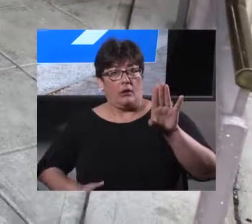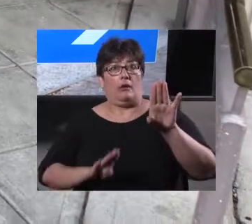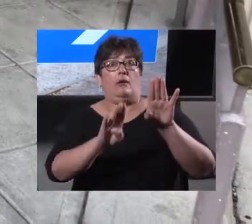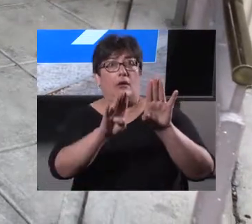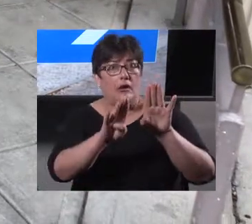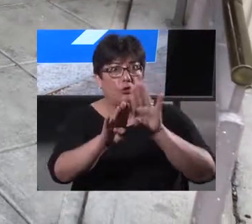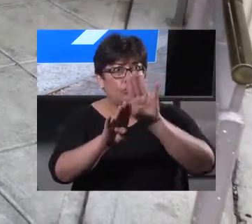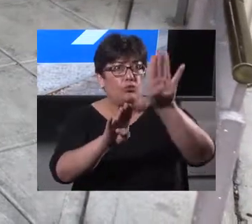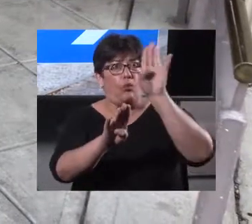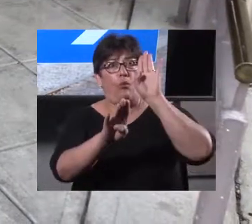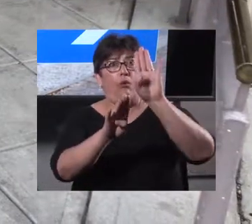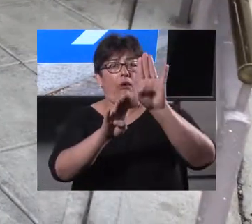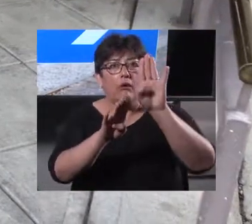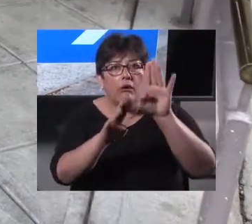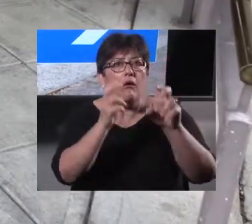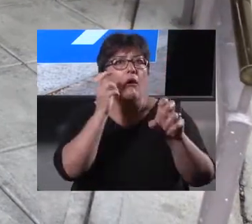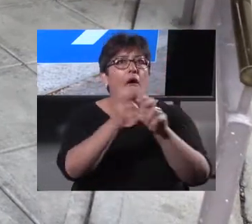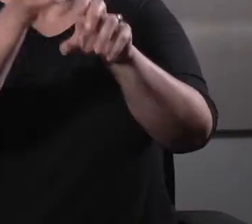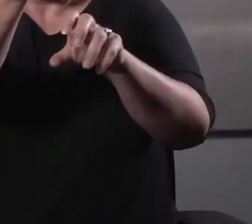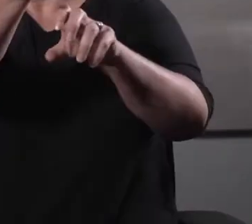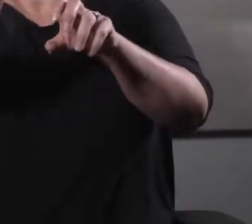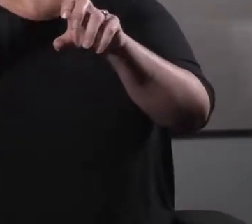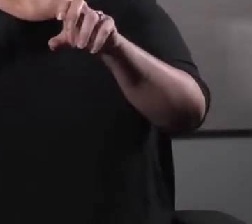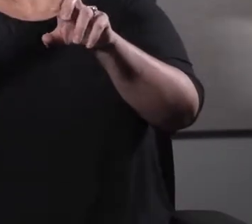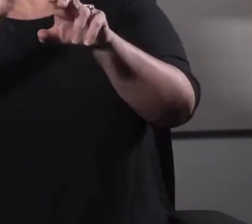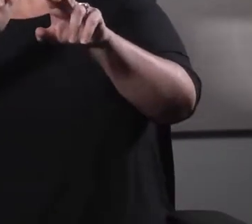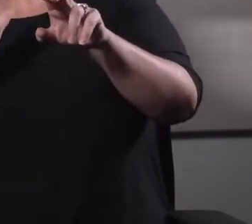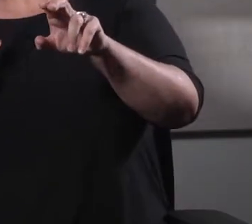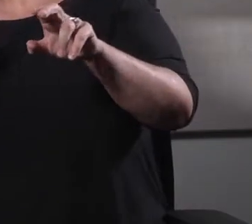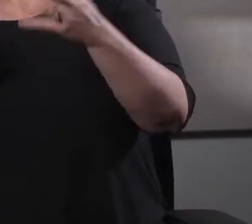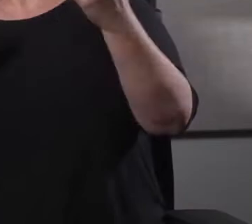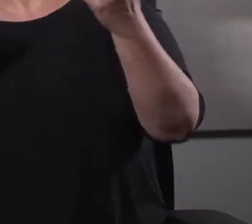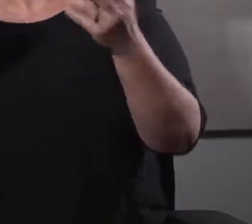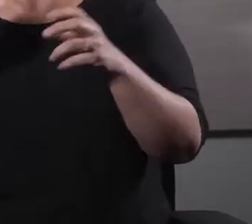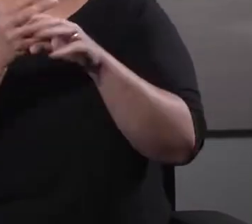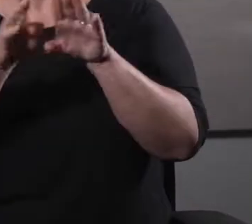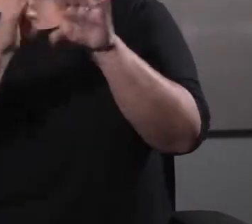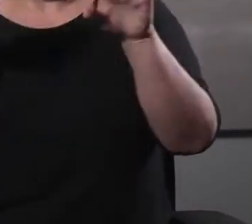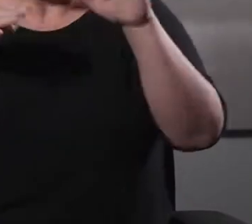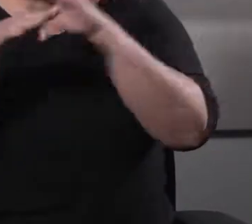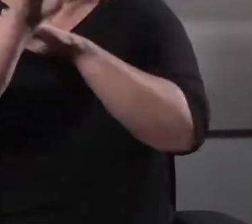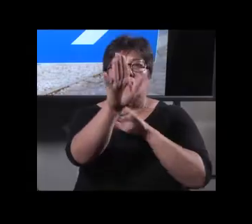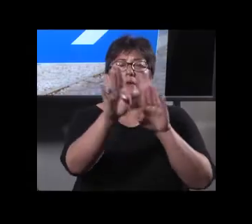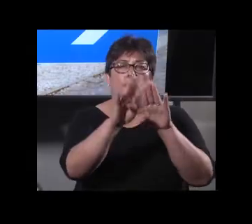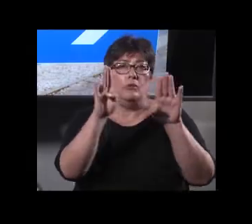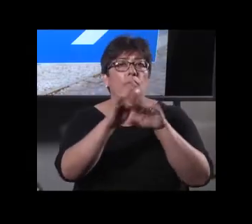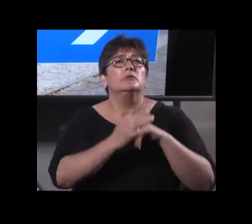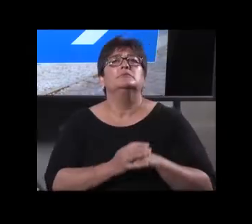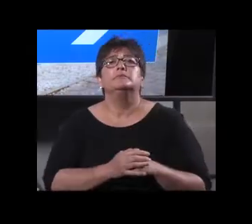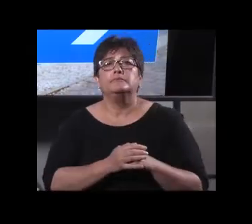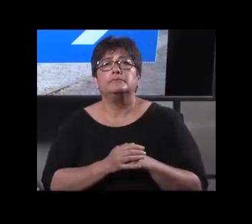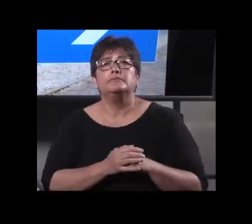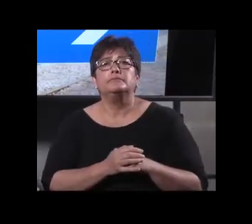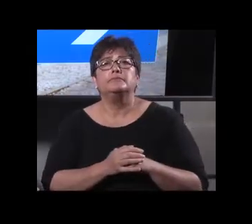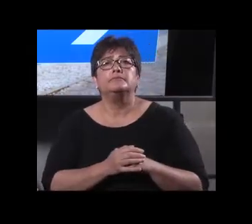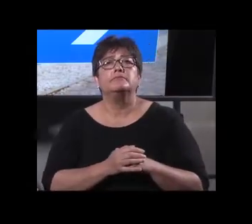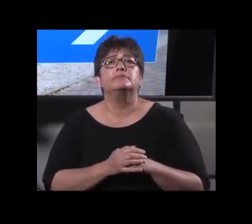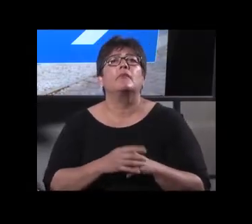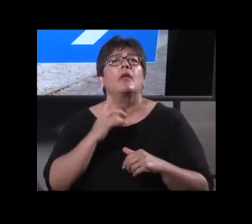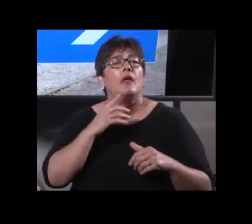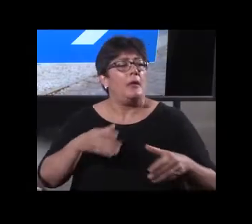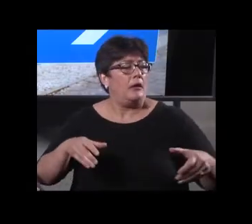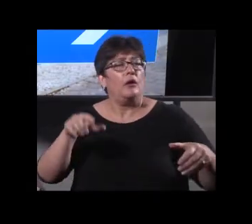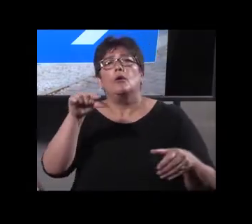on, it's obviously is very difficult for someone with a disability to be able to open and maneuver that door. Missing grab bars. Often